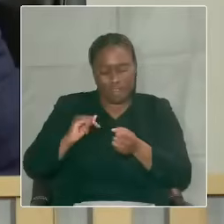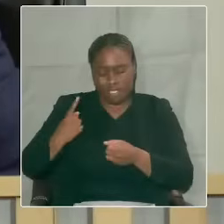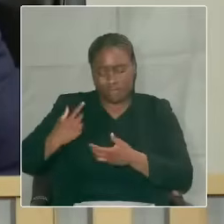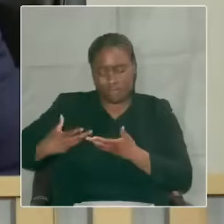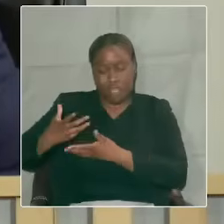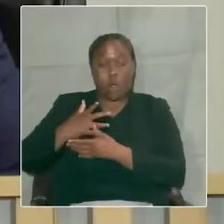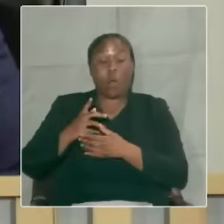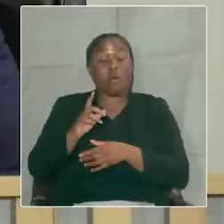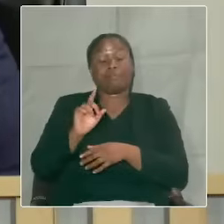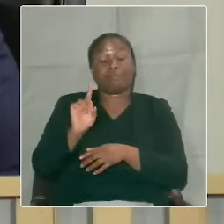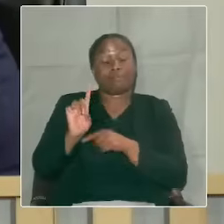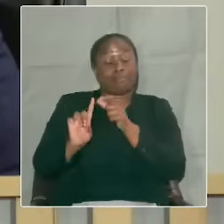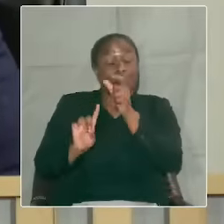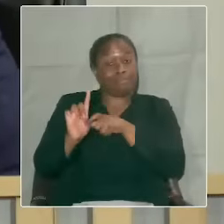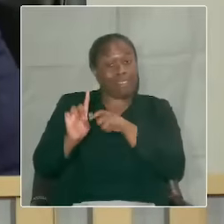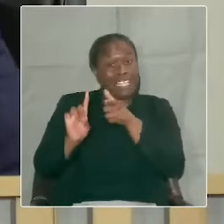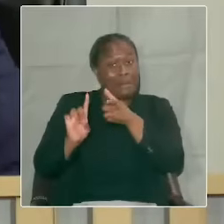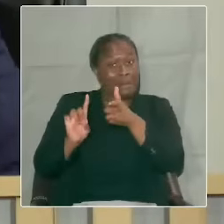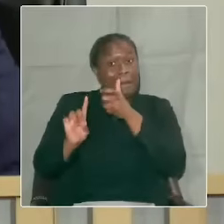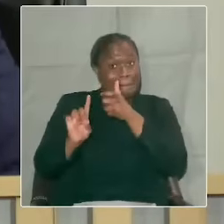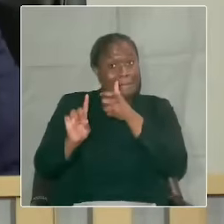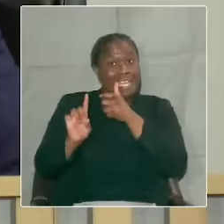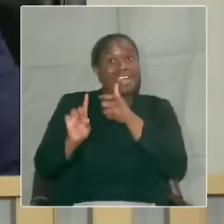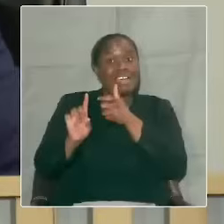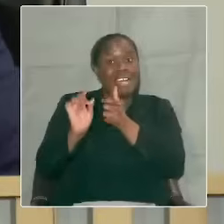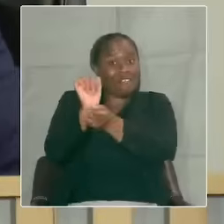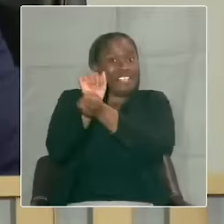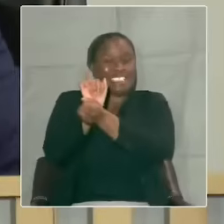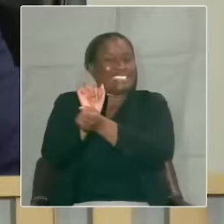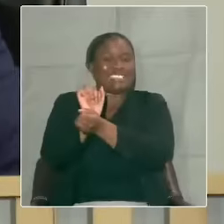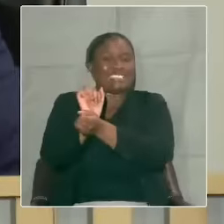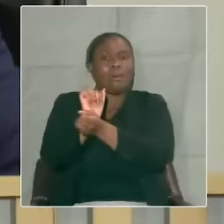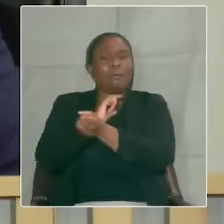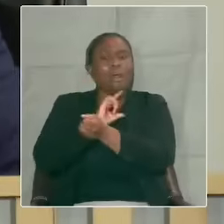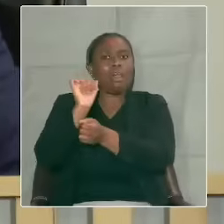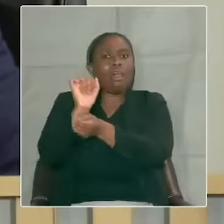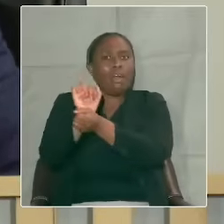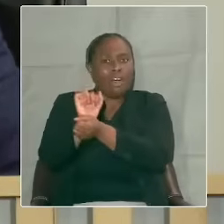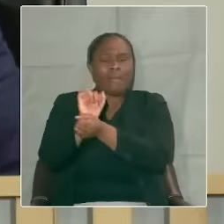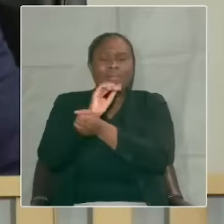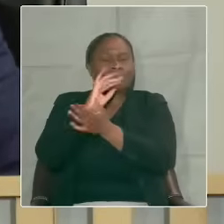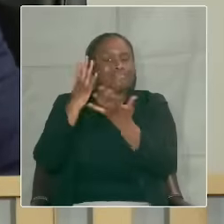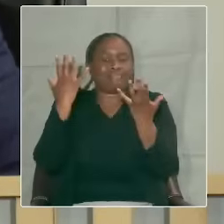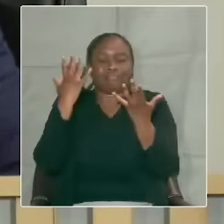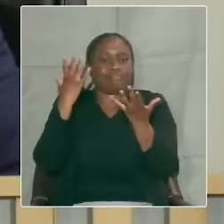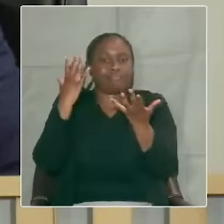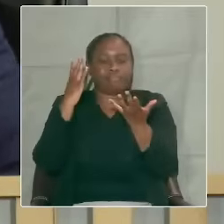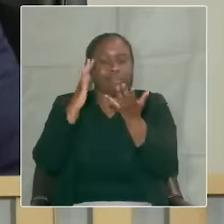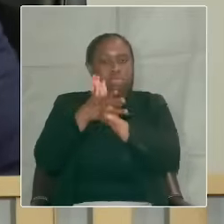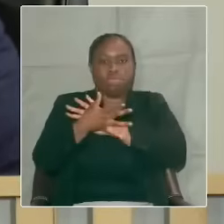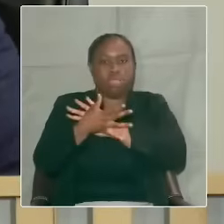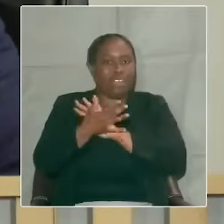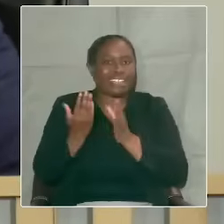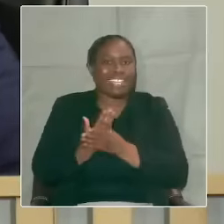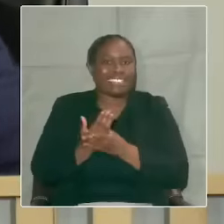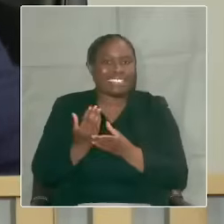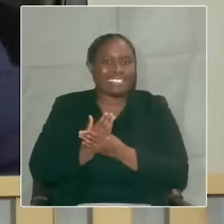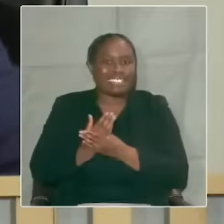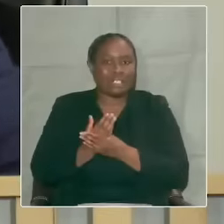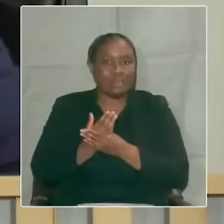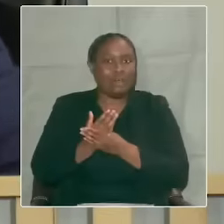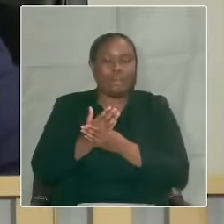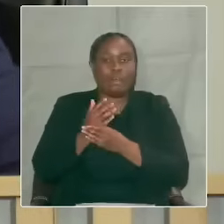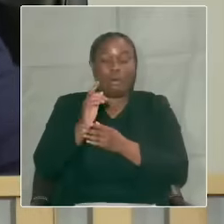hitmen, because sometimes if they do that, they will lose the rest of the